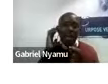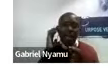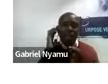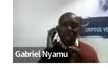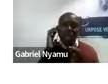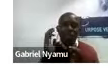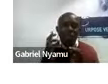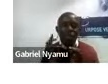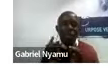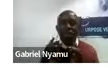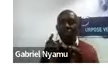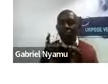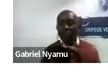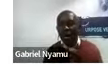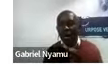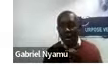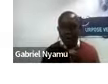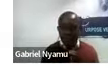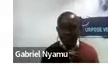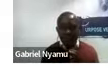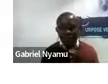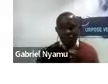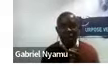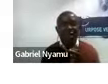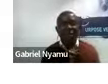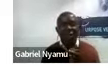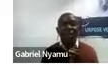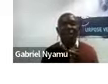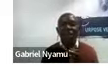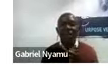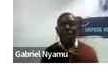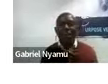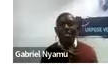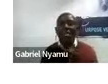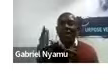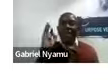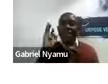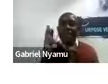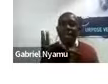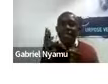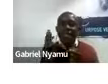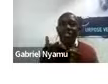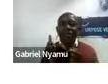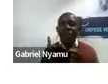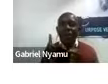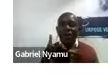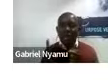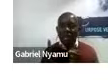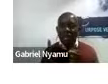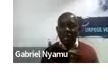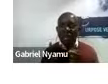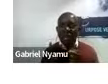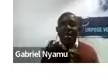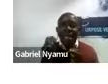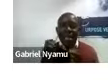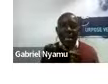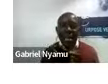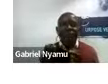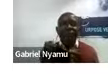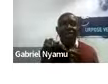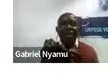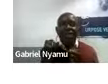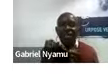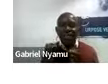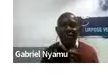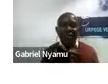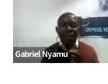this I cannot add without giving you some paradigm shifts before I open up for the Q&A. The three things that usually bother us and that hinder